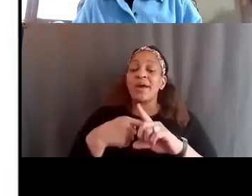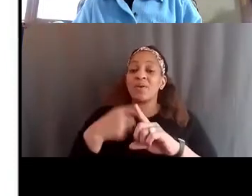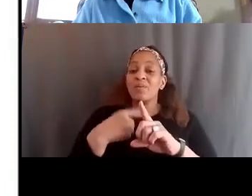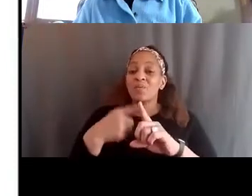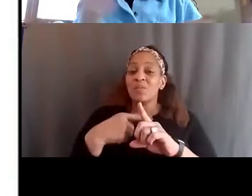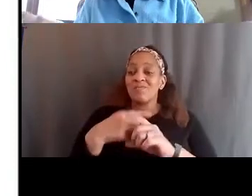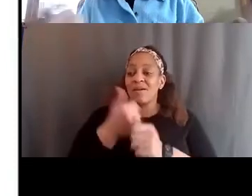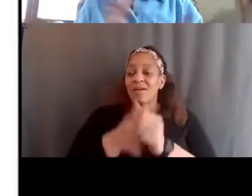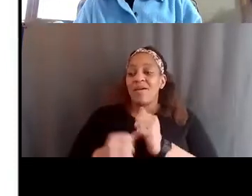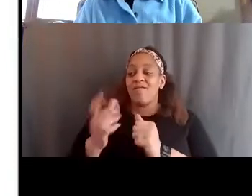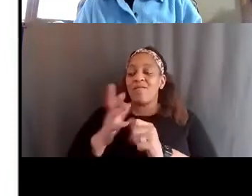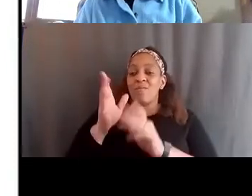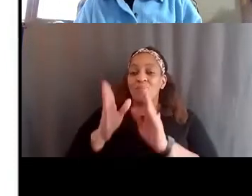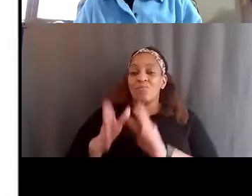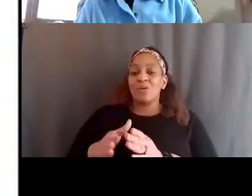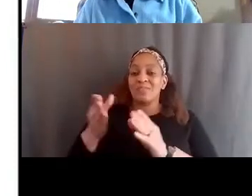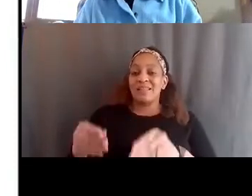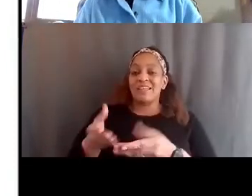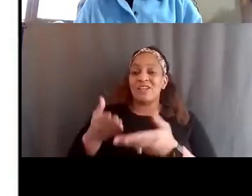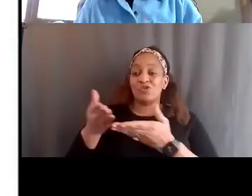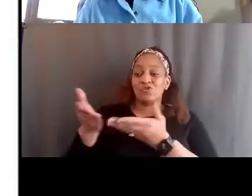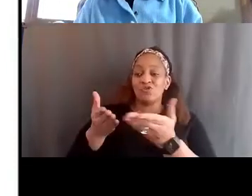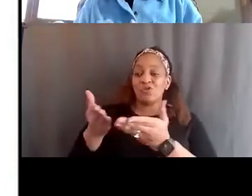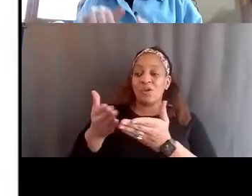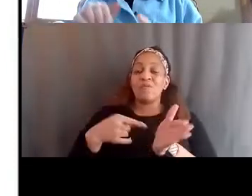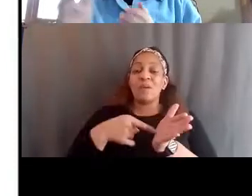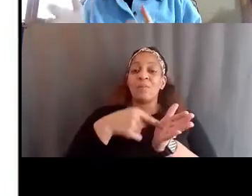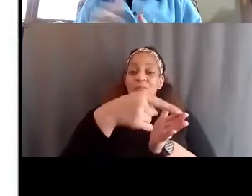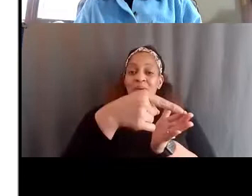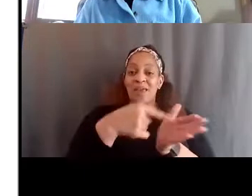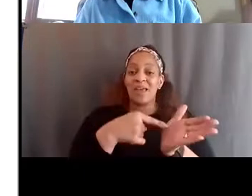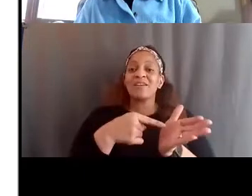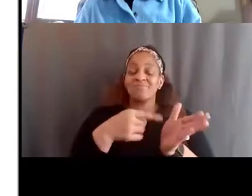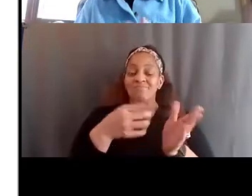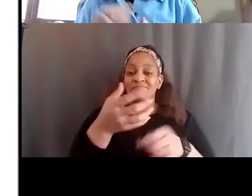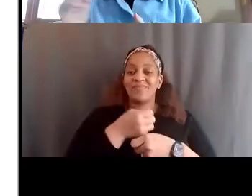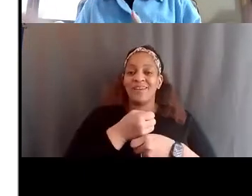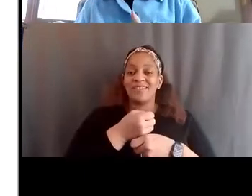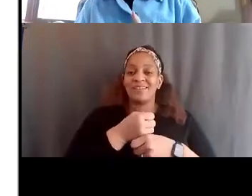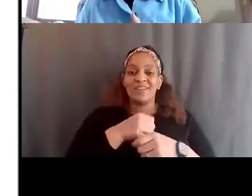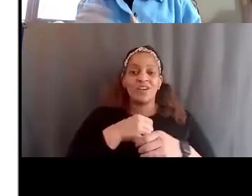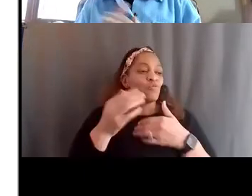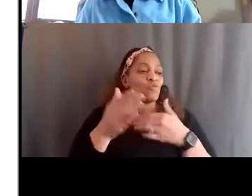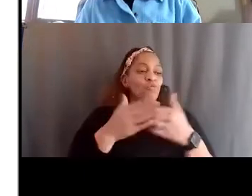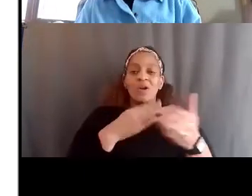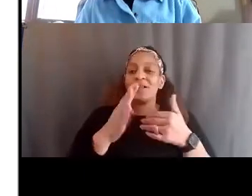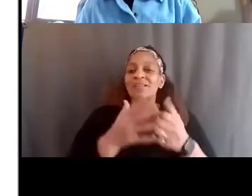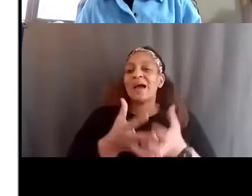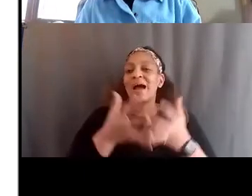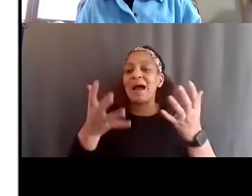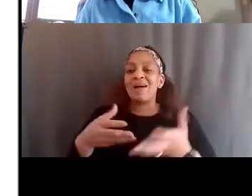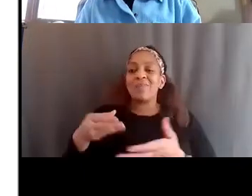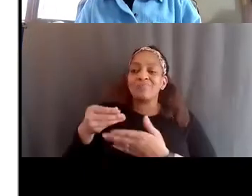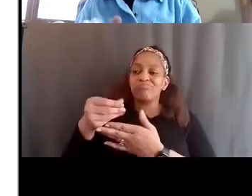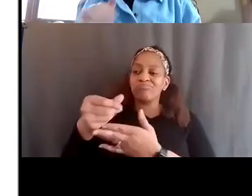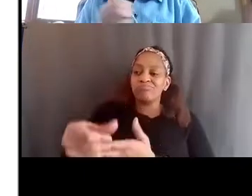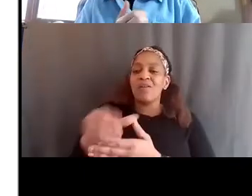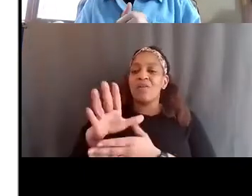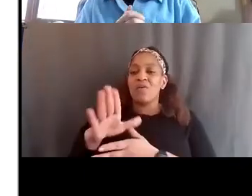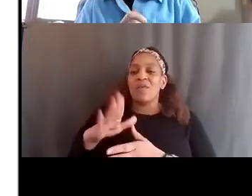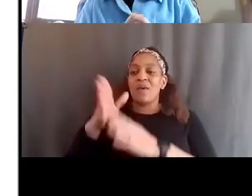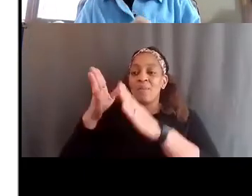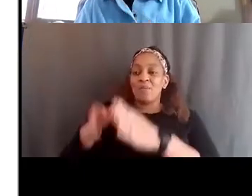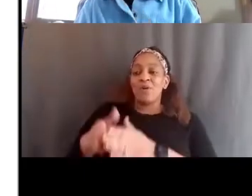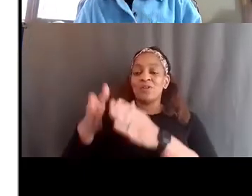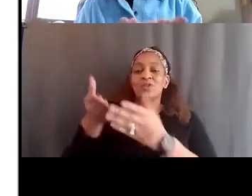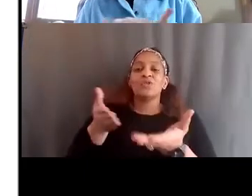person they serve, they get a payment. And that is regardless of how much they may spend on that person's